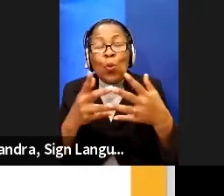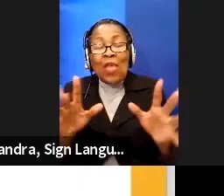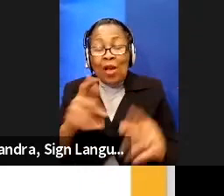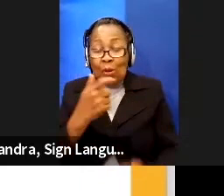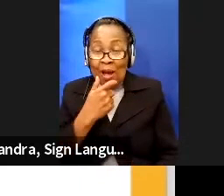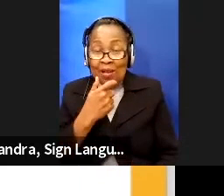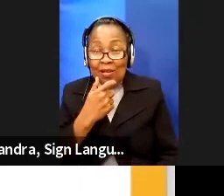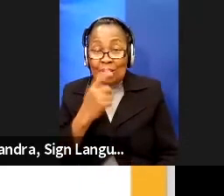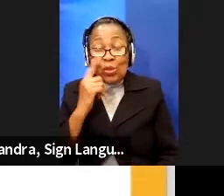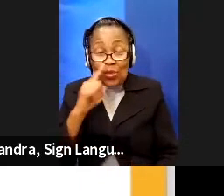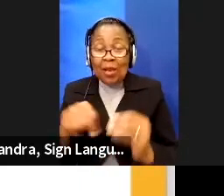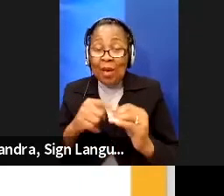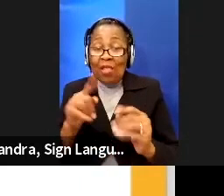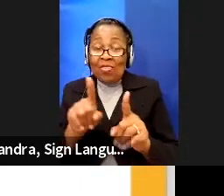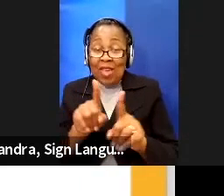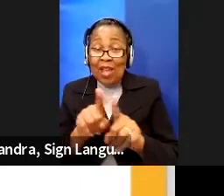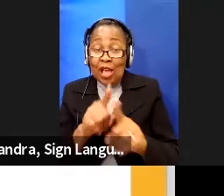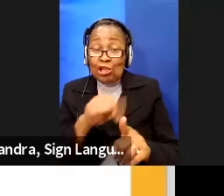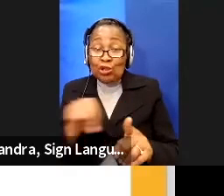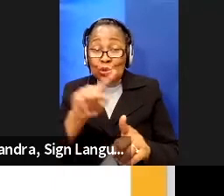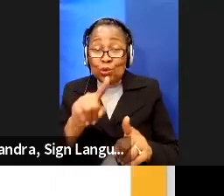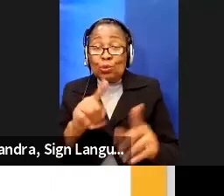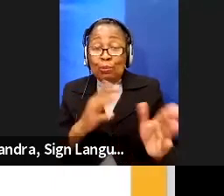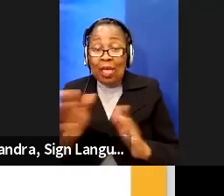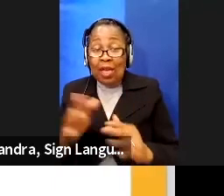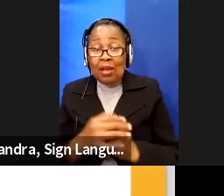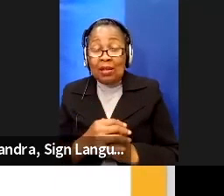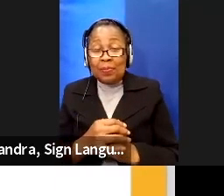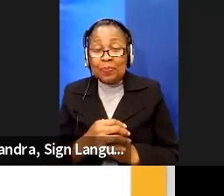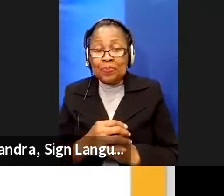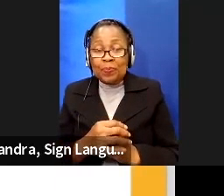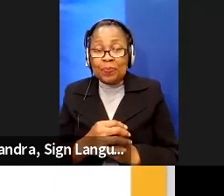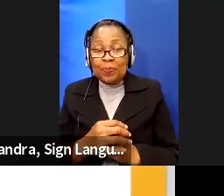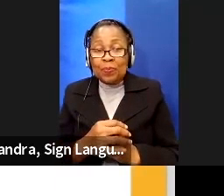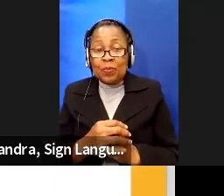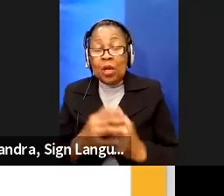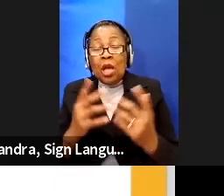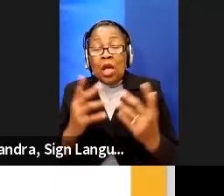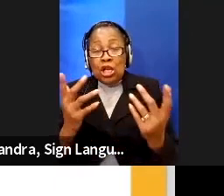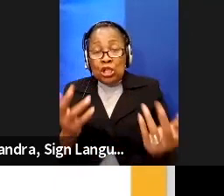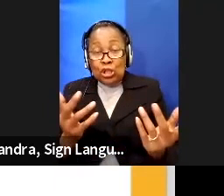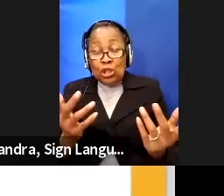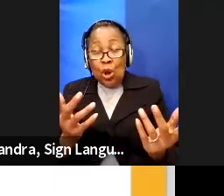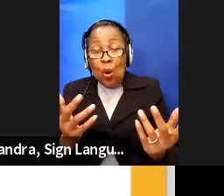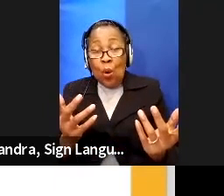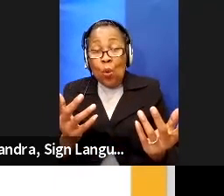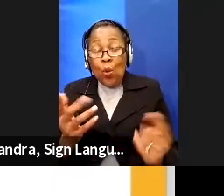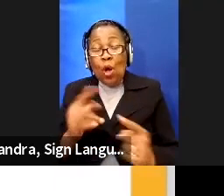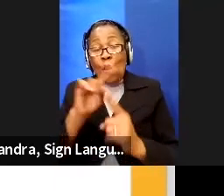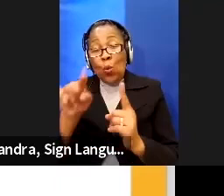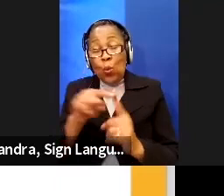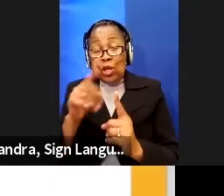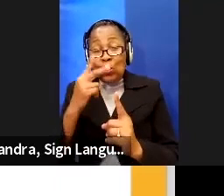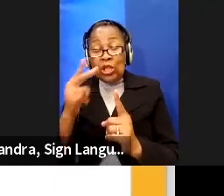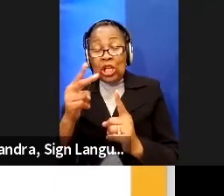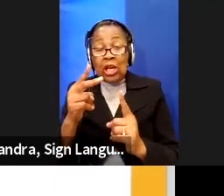as you plan. Next slide. Title, unscripted content. All right. So when you look at whether or not you